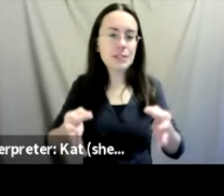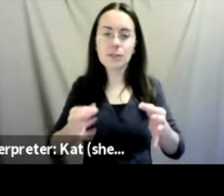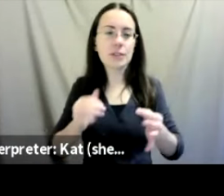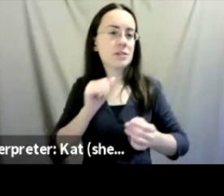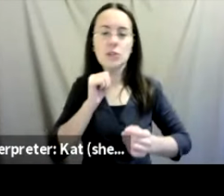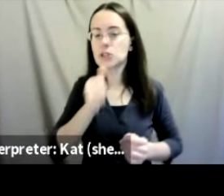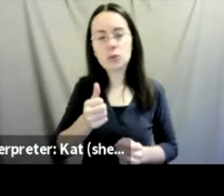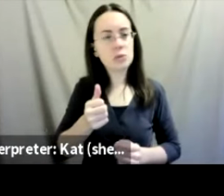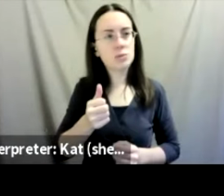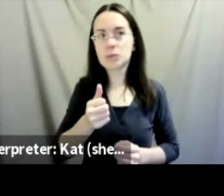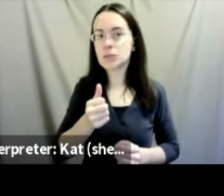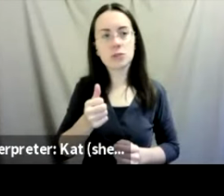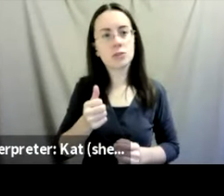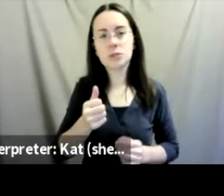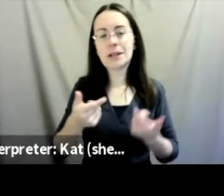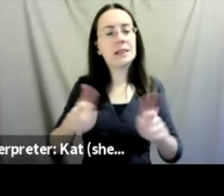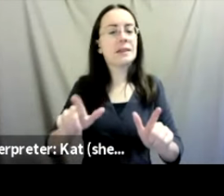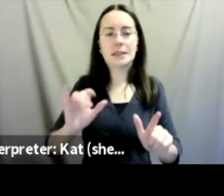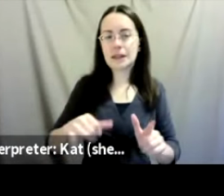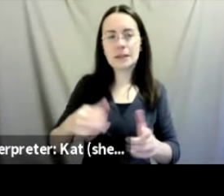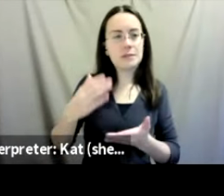trying to make change.